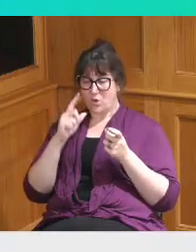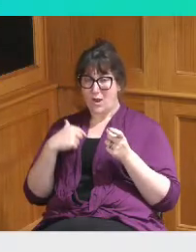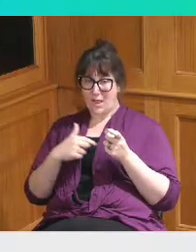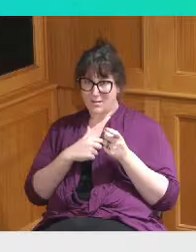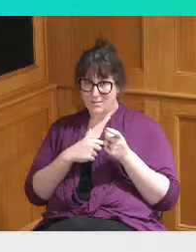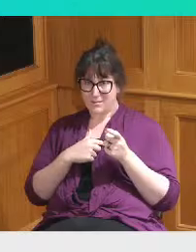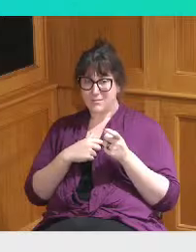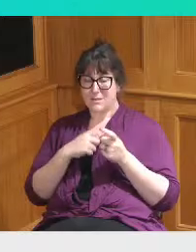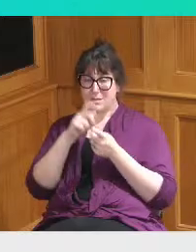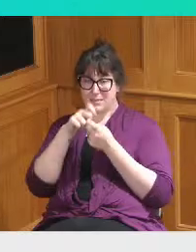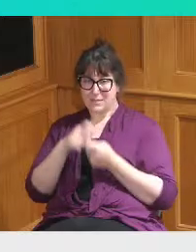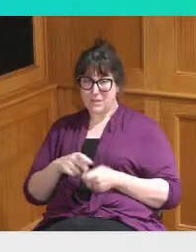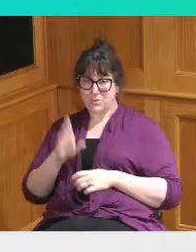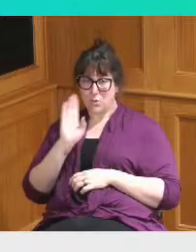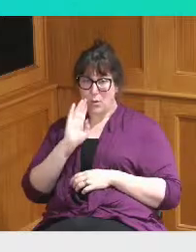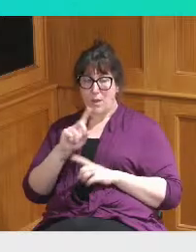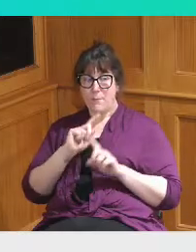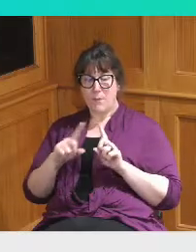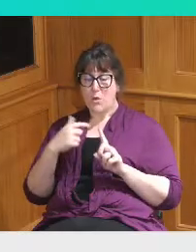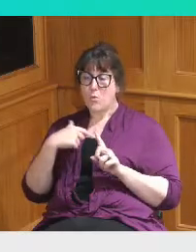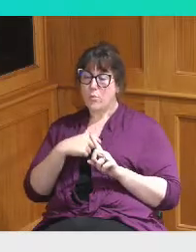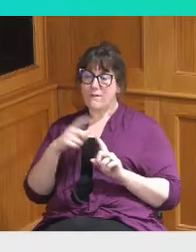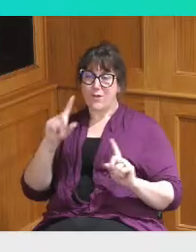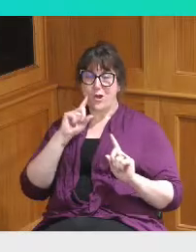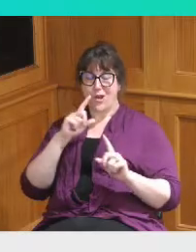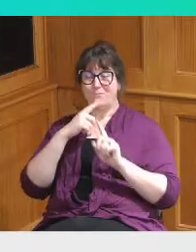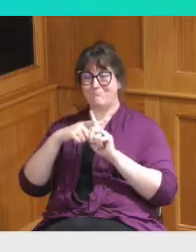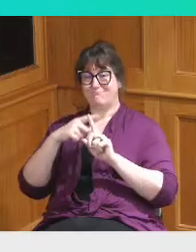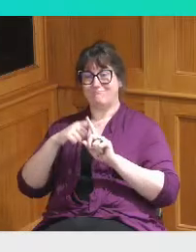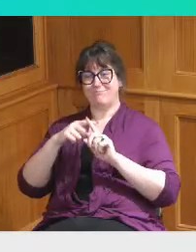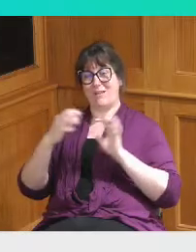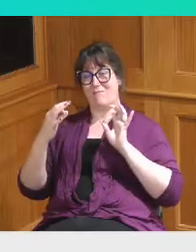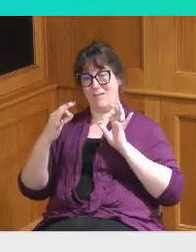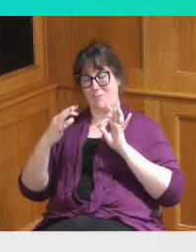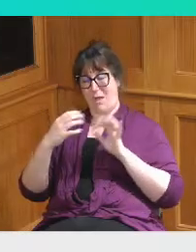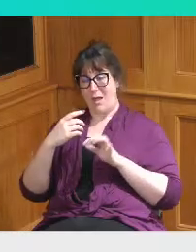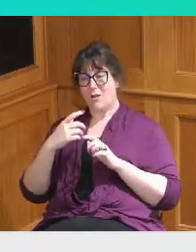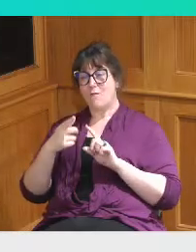say also that we've had a lot of positive feedback from the communities that we've assisted.